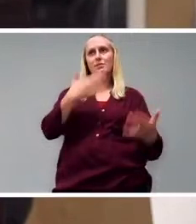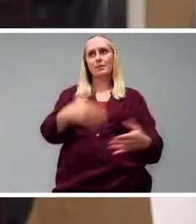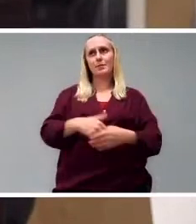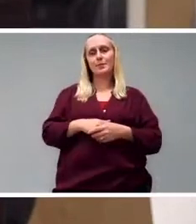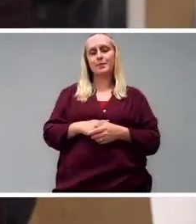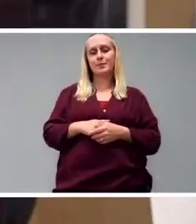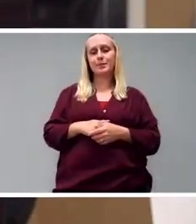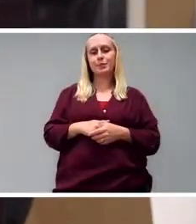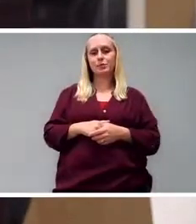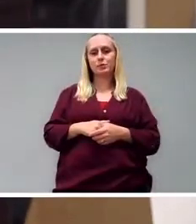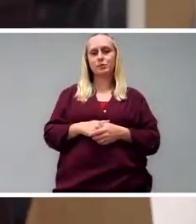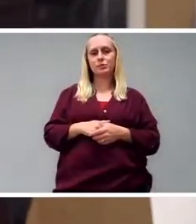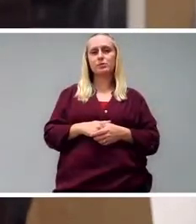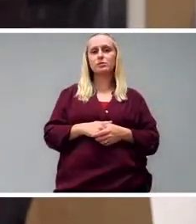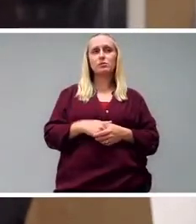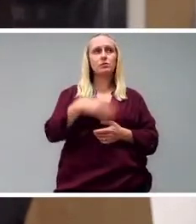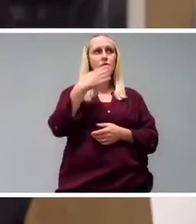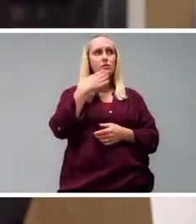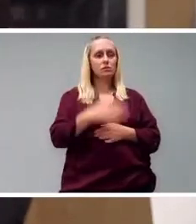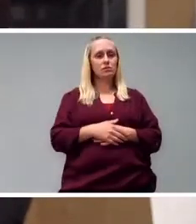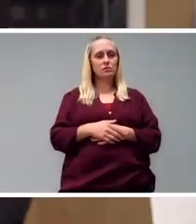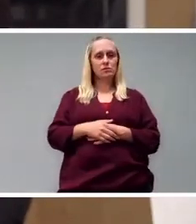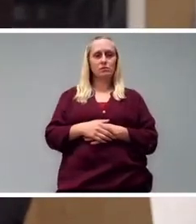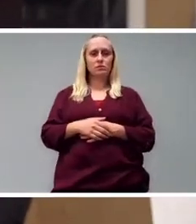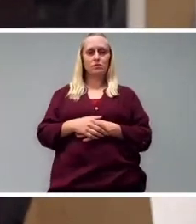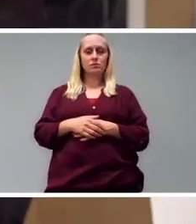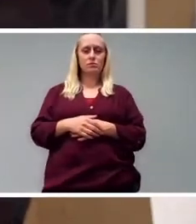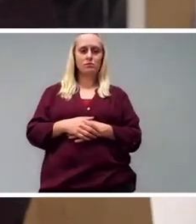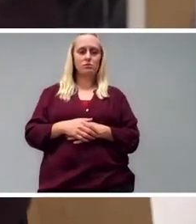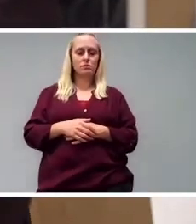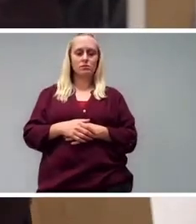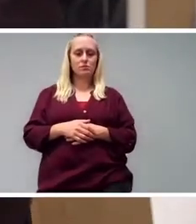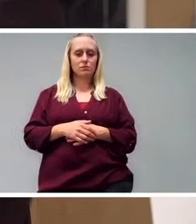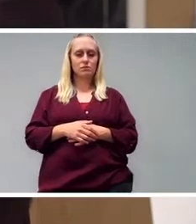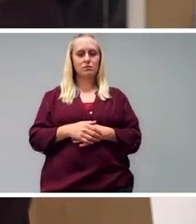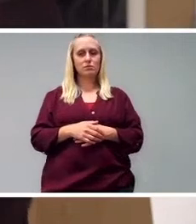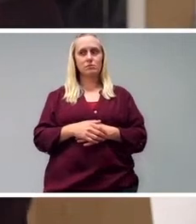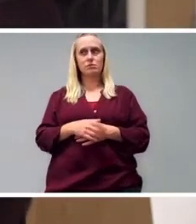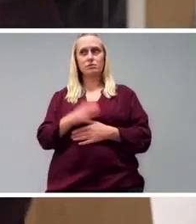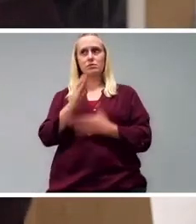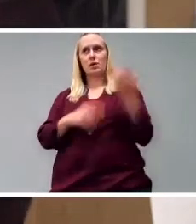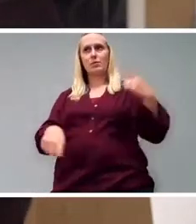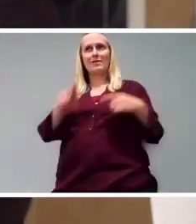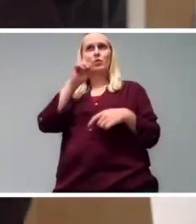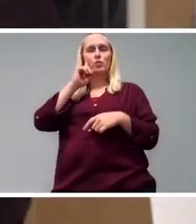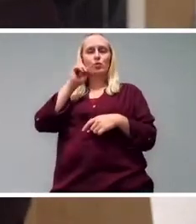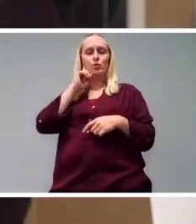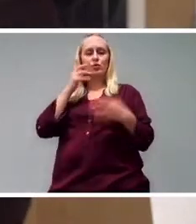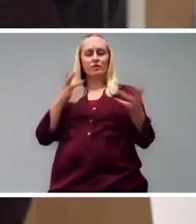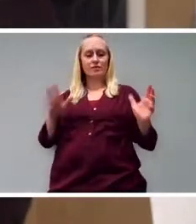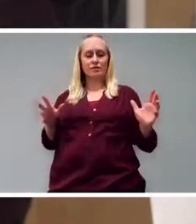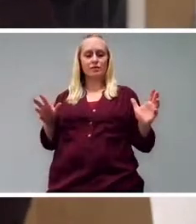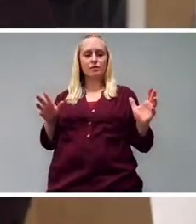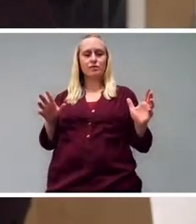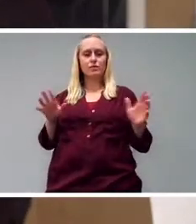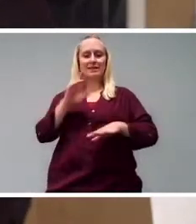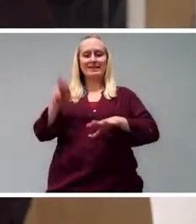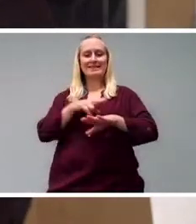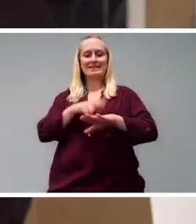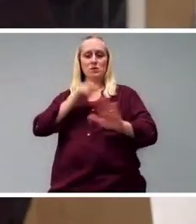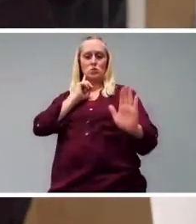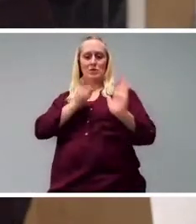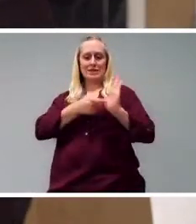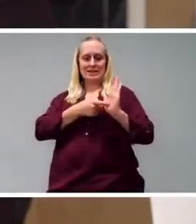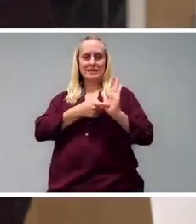you. Thank you, Director Bethel. As you, some of you may have heard, you know, the national recognition and